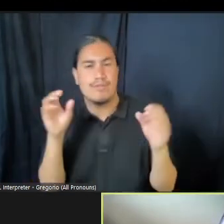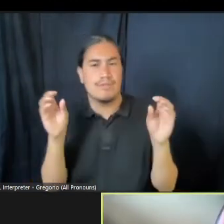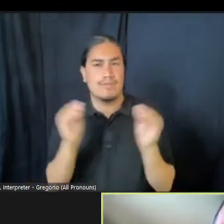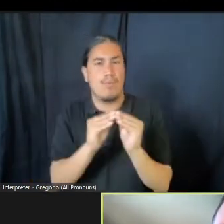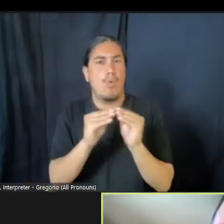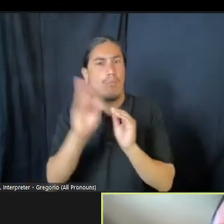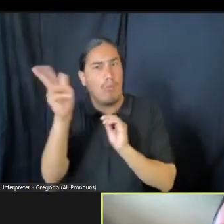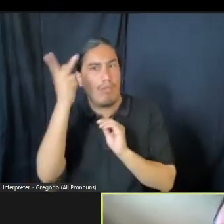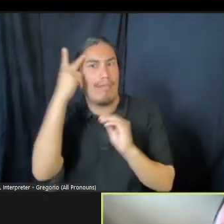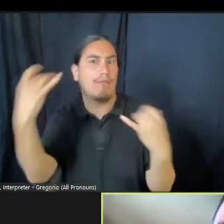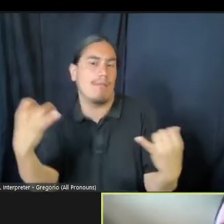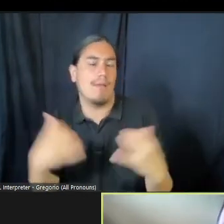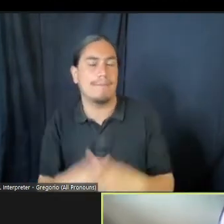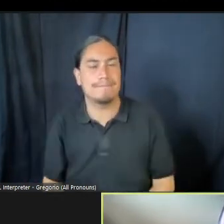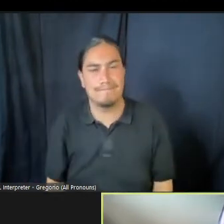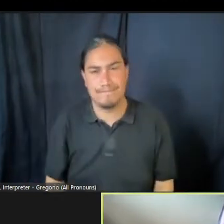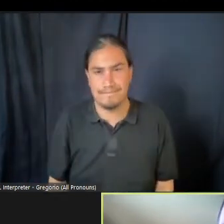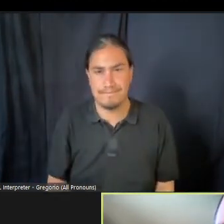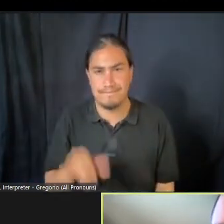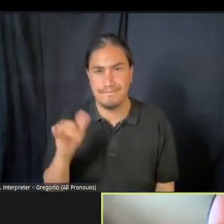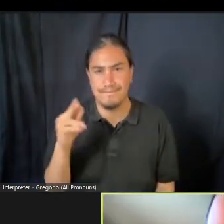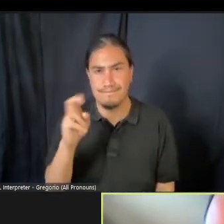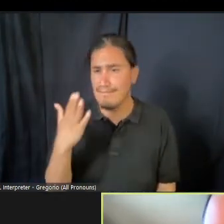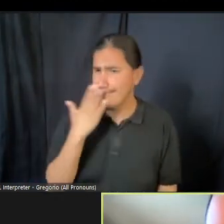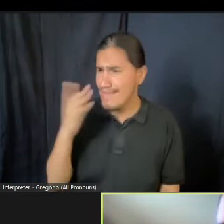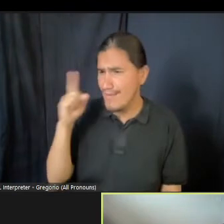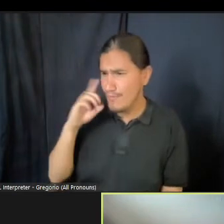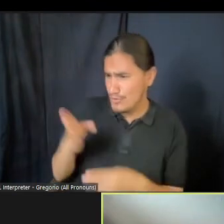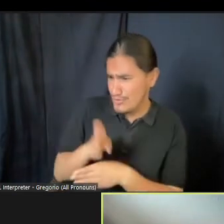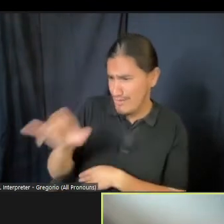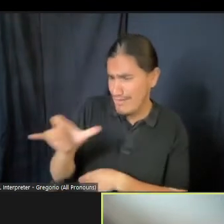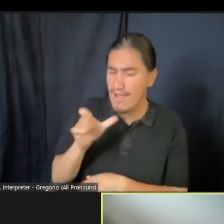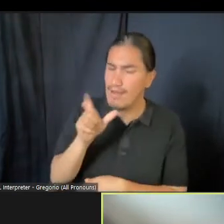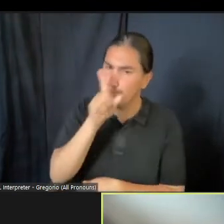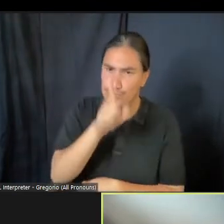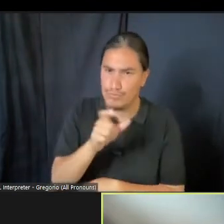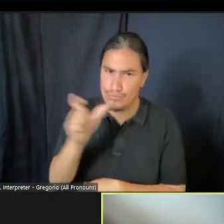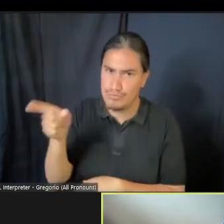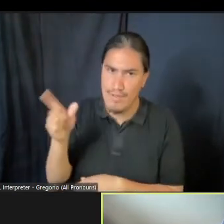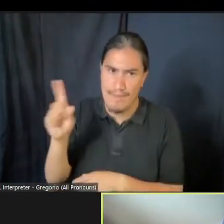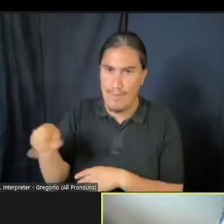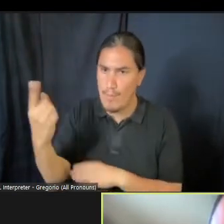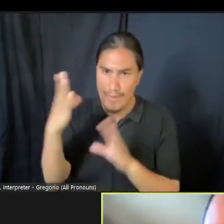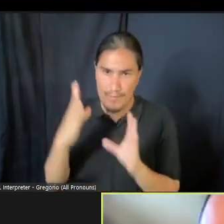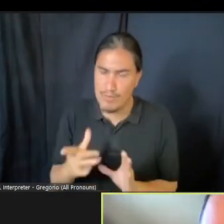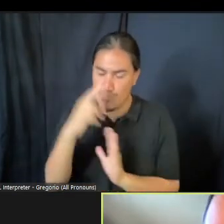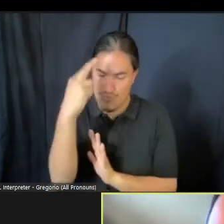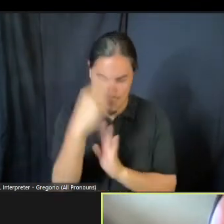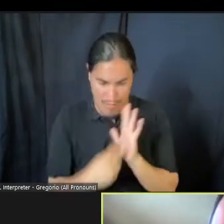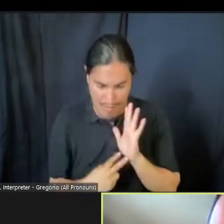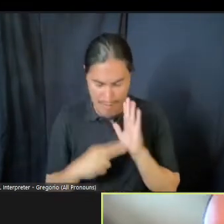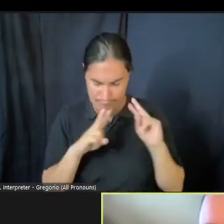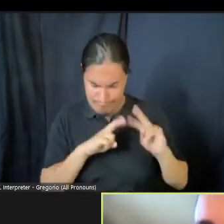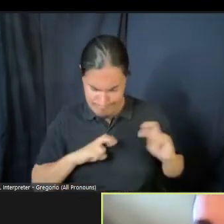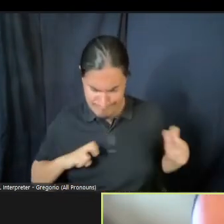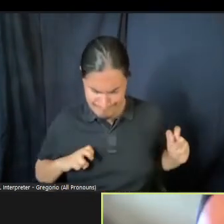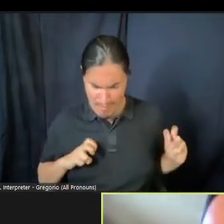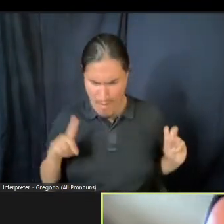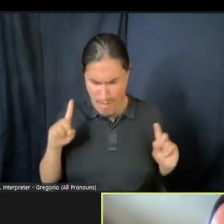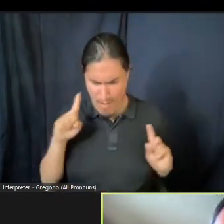Thank you for sharing that. I am sure you are not the only person who read their essay and had a moment of, ooh,